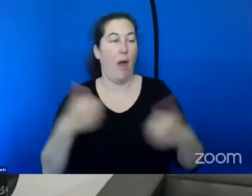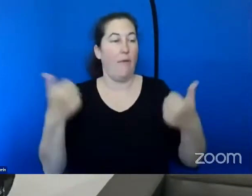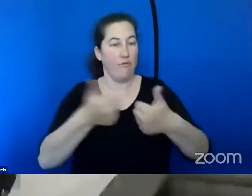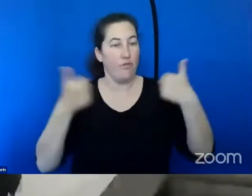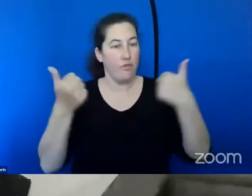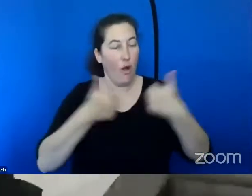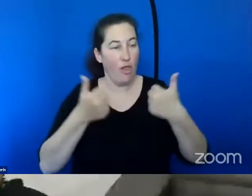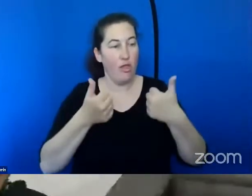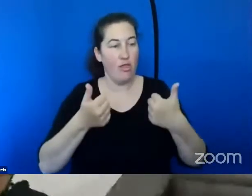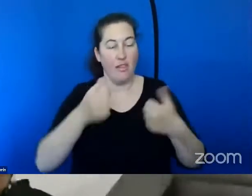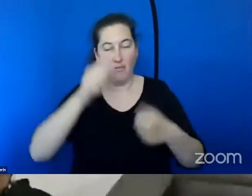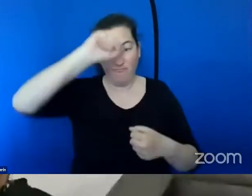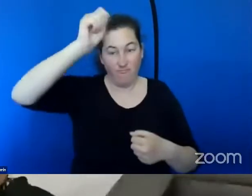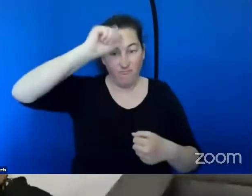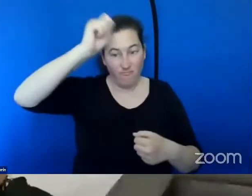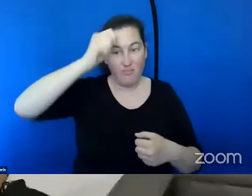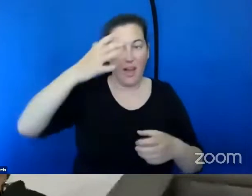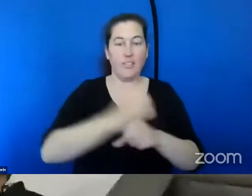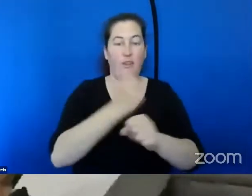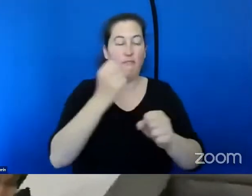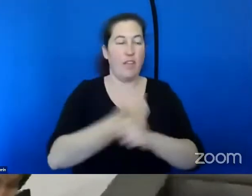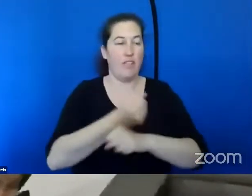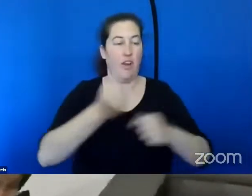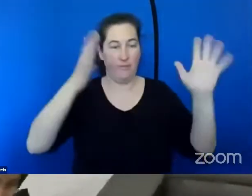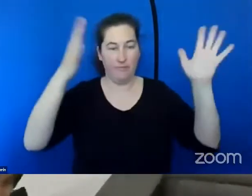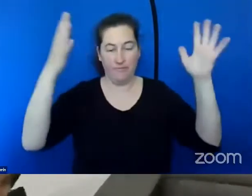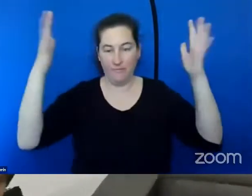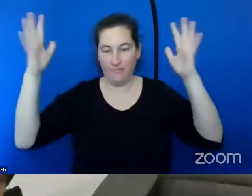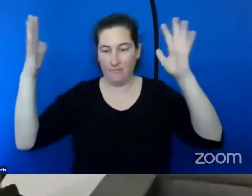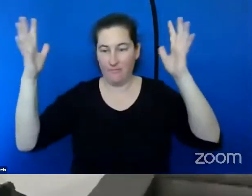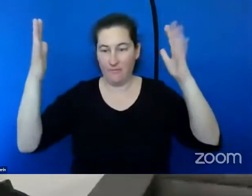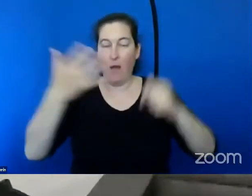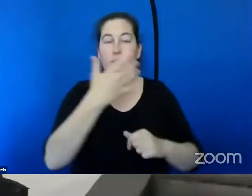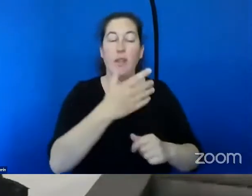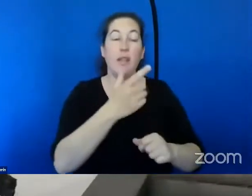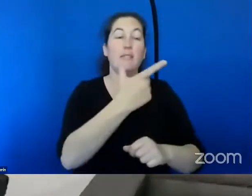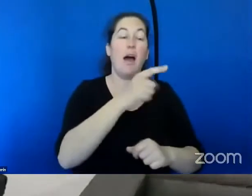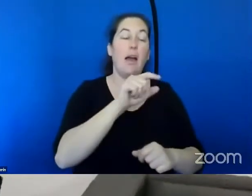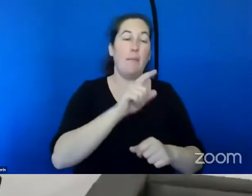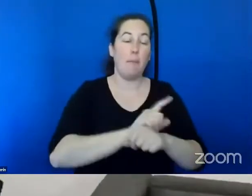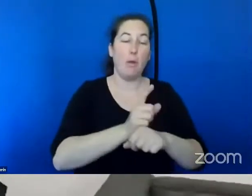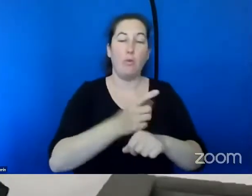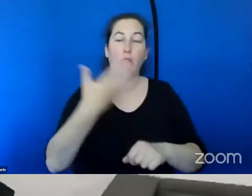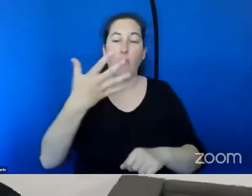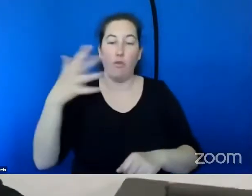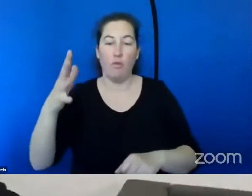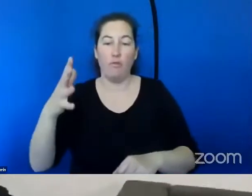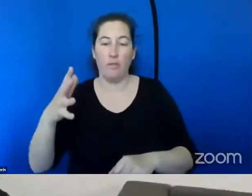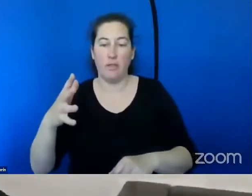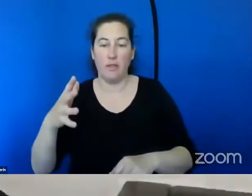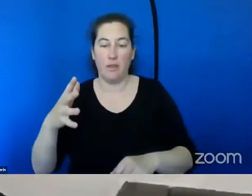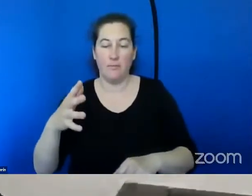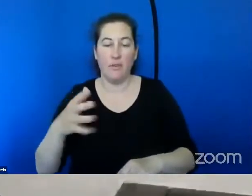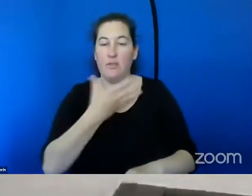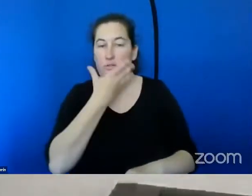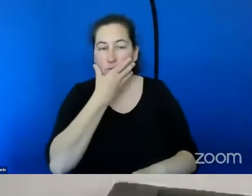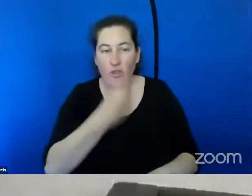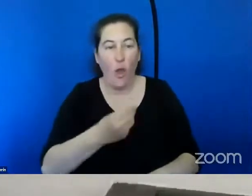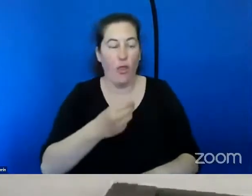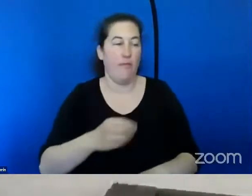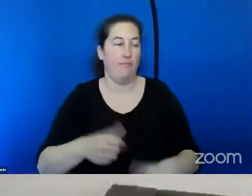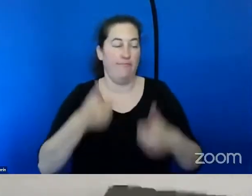He's done it. Carla Bionics into second position. Not quite quicker than Christophe